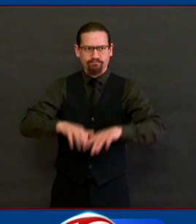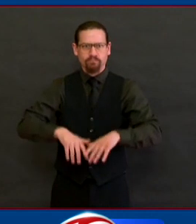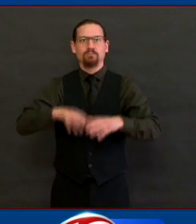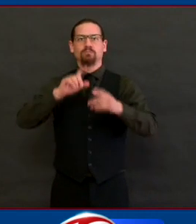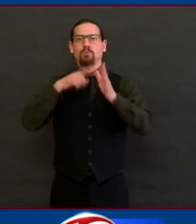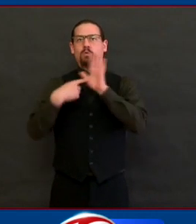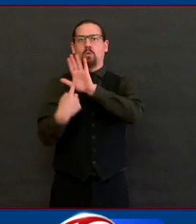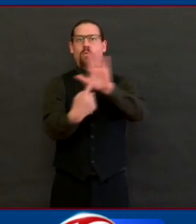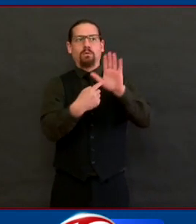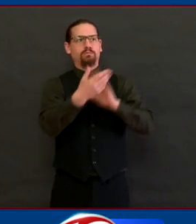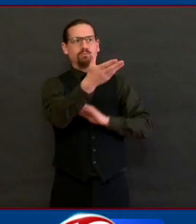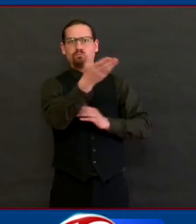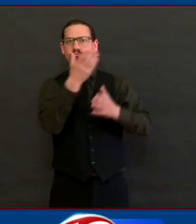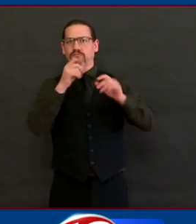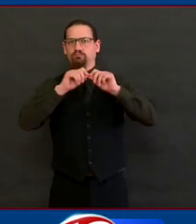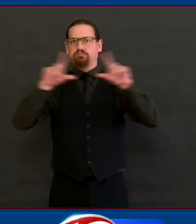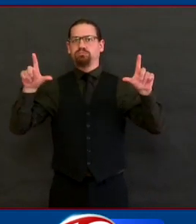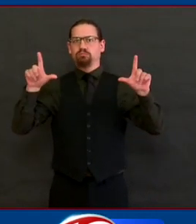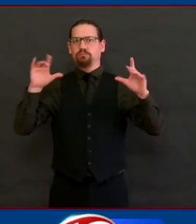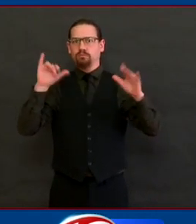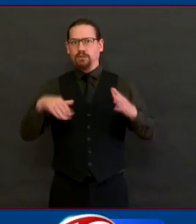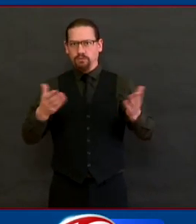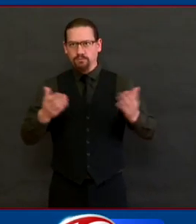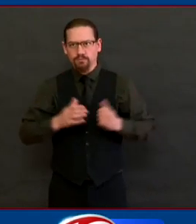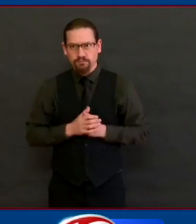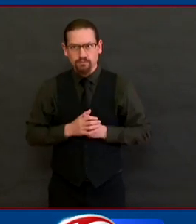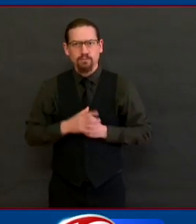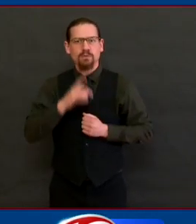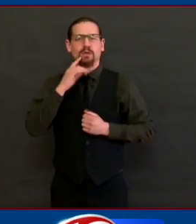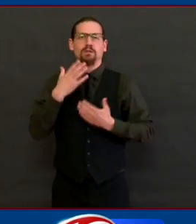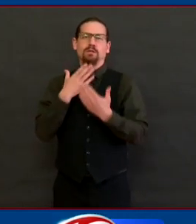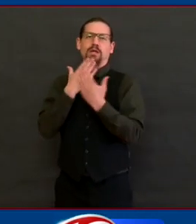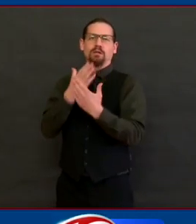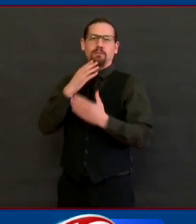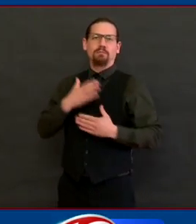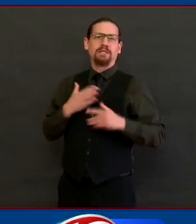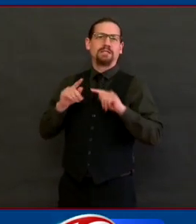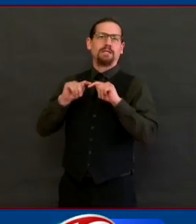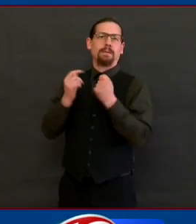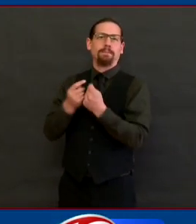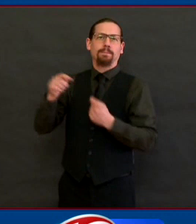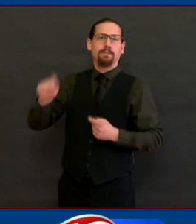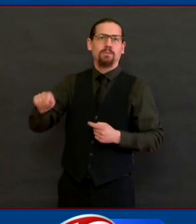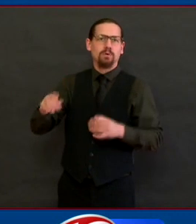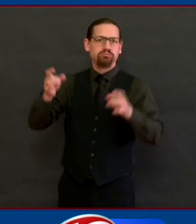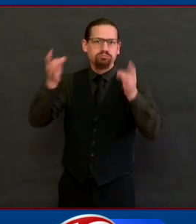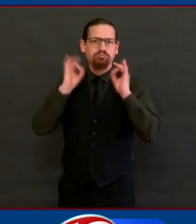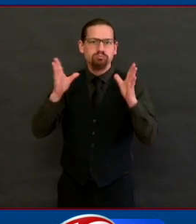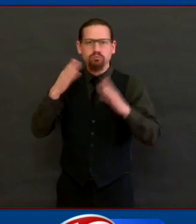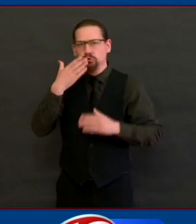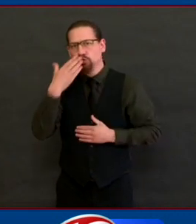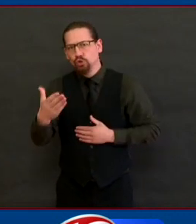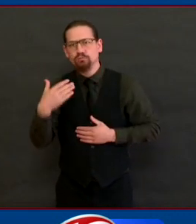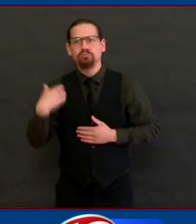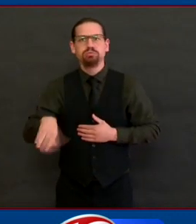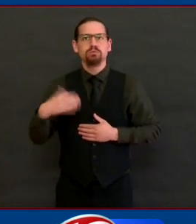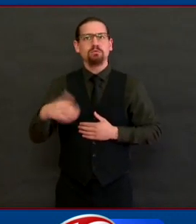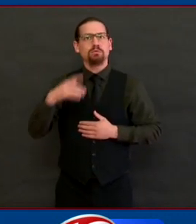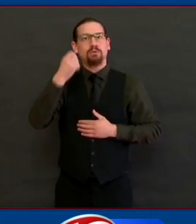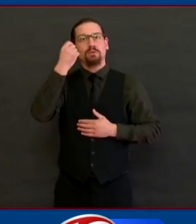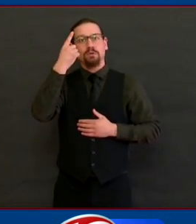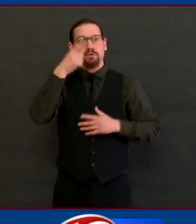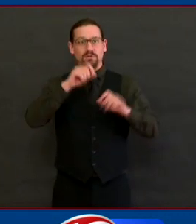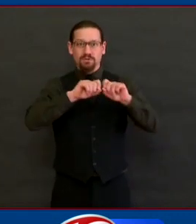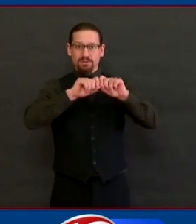the folks on my team who have made this possible. It might look simple. It's just a simple snapshot of all the data. There's